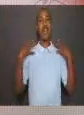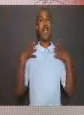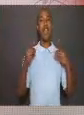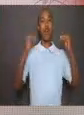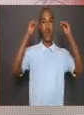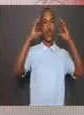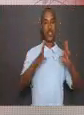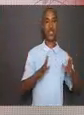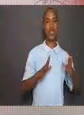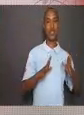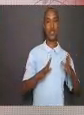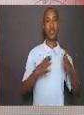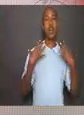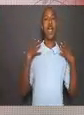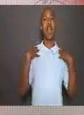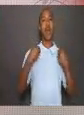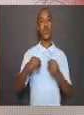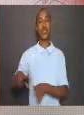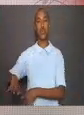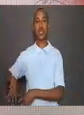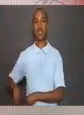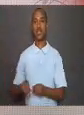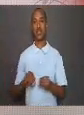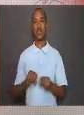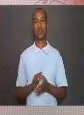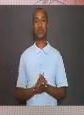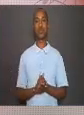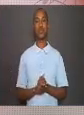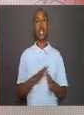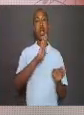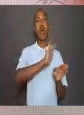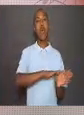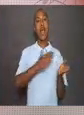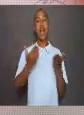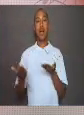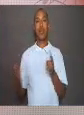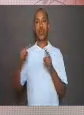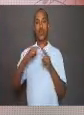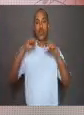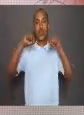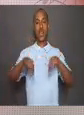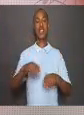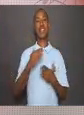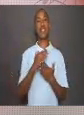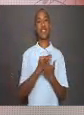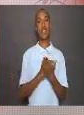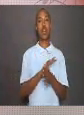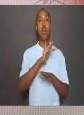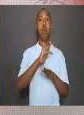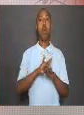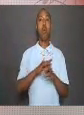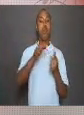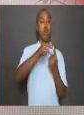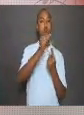Hello, teacher. Hello, students. Welcome to today's lesson on